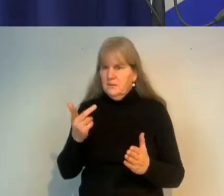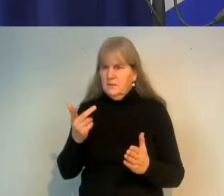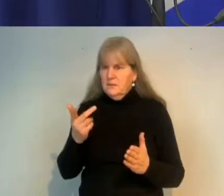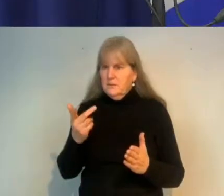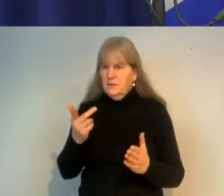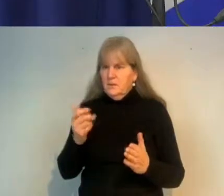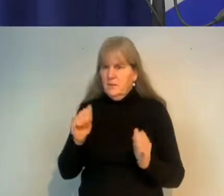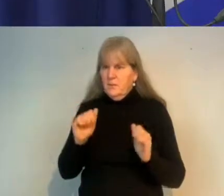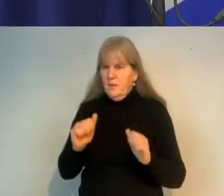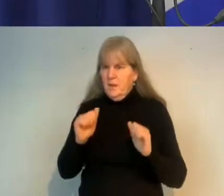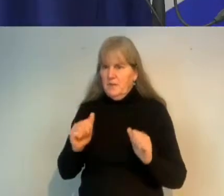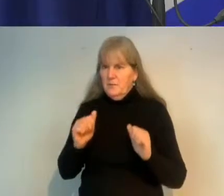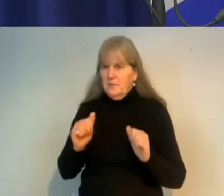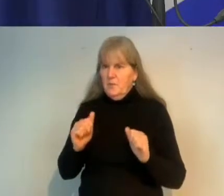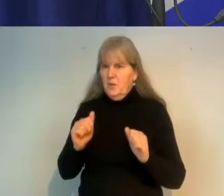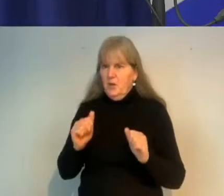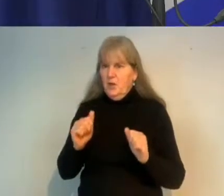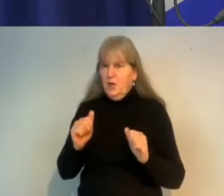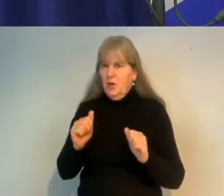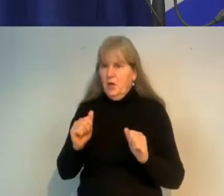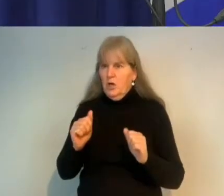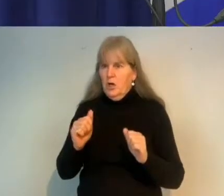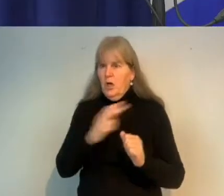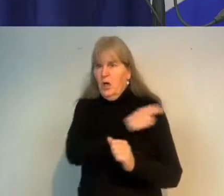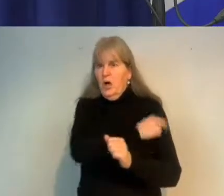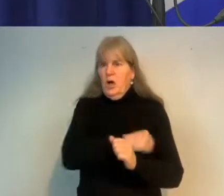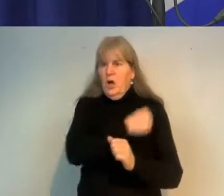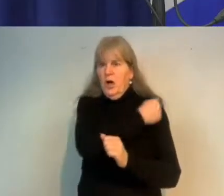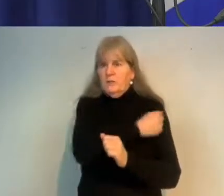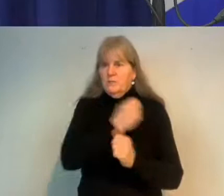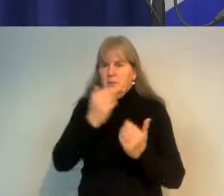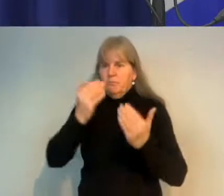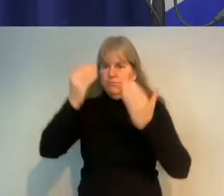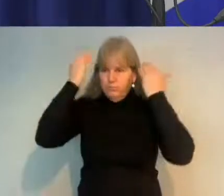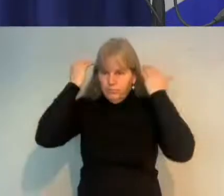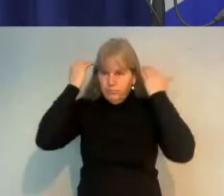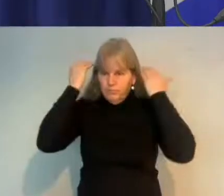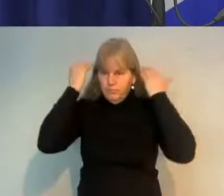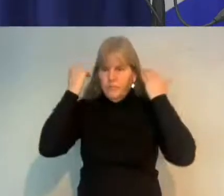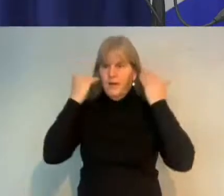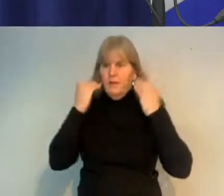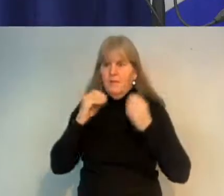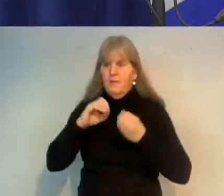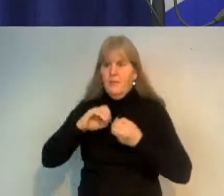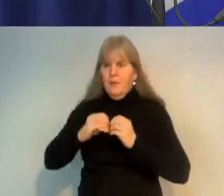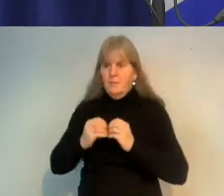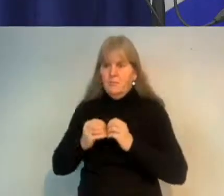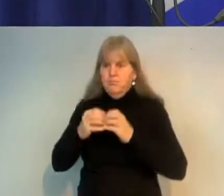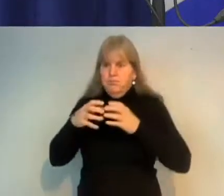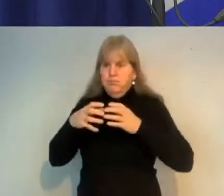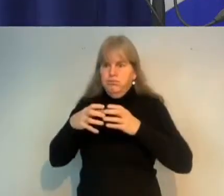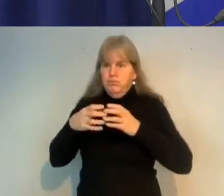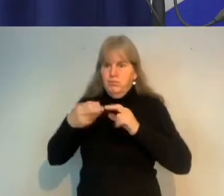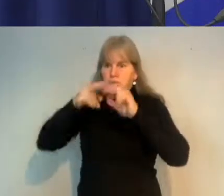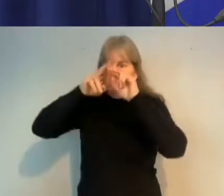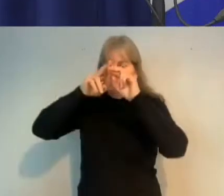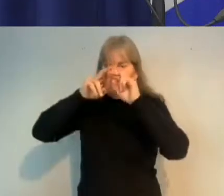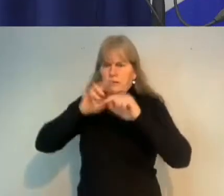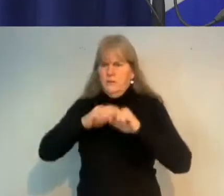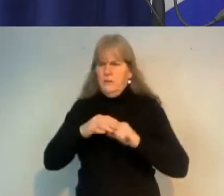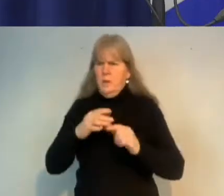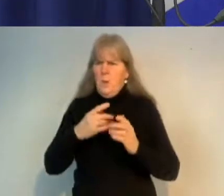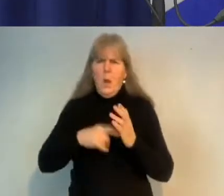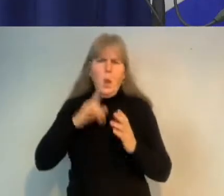hospital being overwhelmed, if we do see a lot of Omicron cases, I'm wondering if you could explain how that works. If our